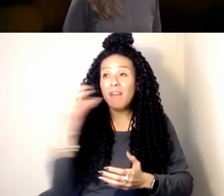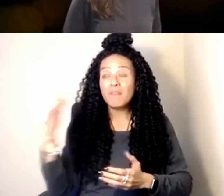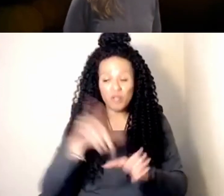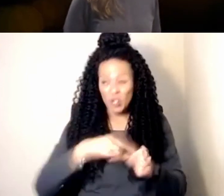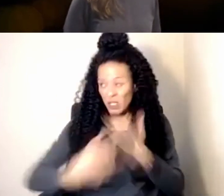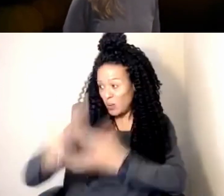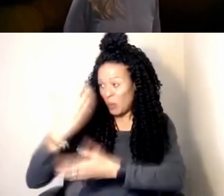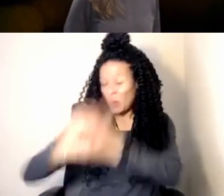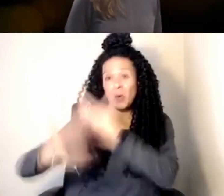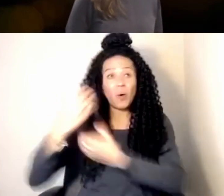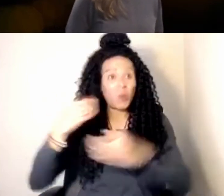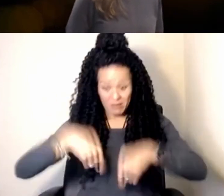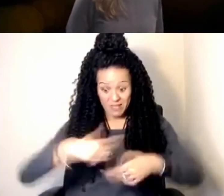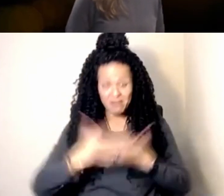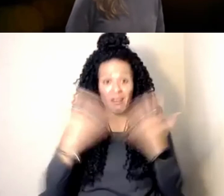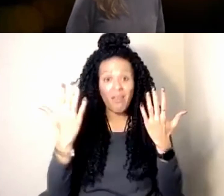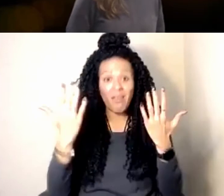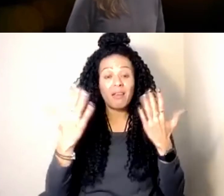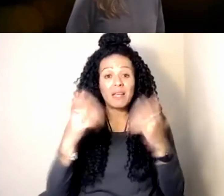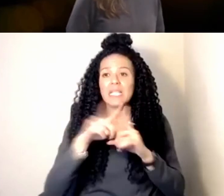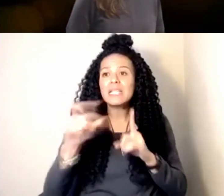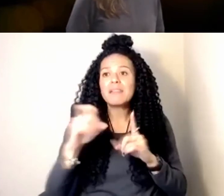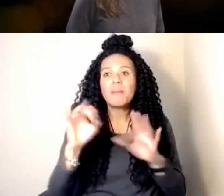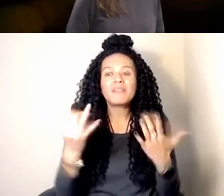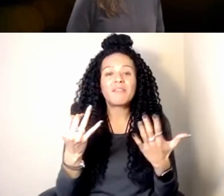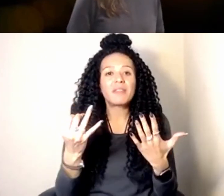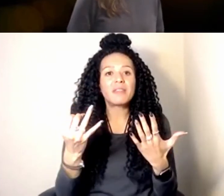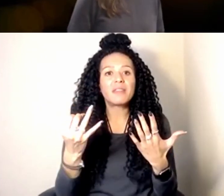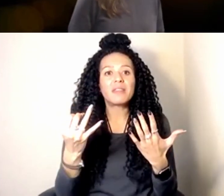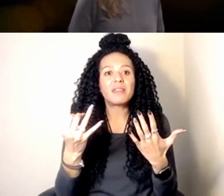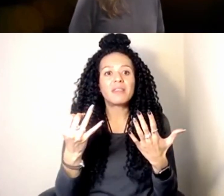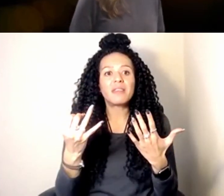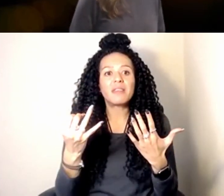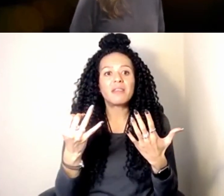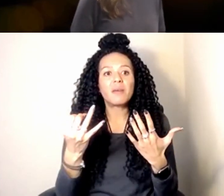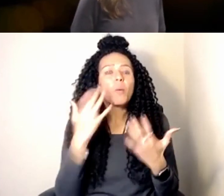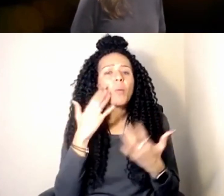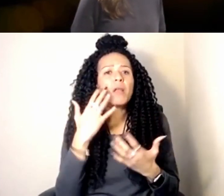1,500 years ago, on this day, December the 7th. In the year